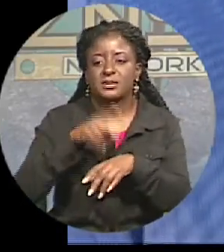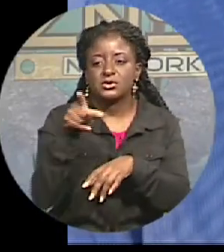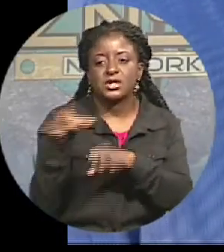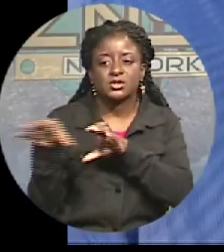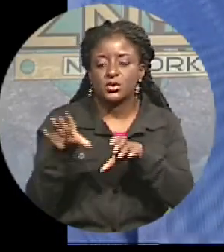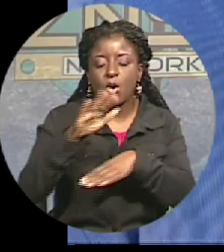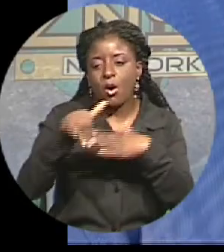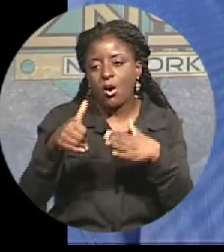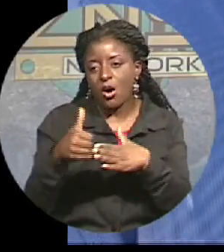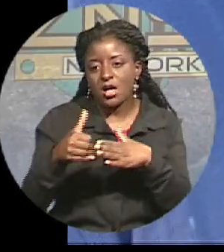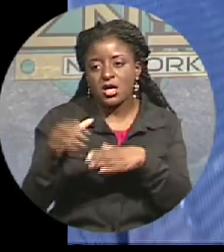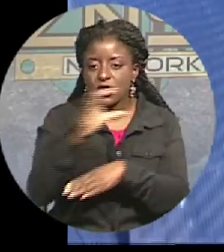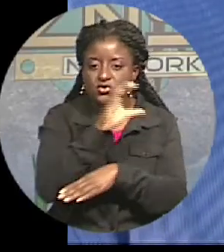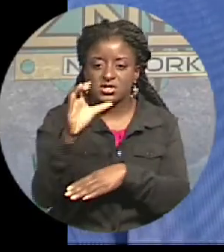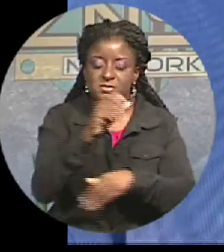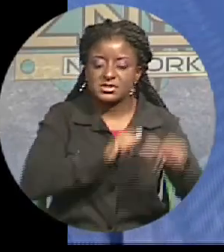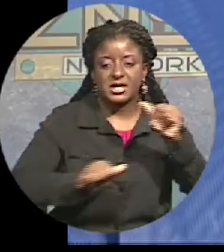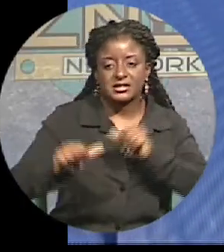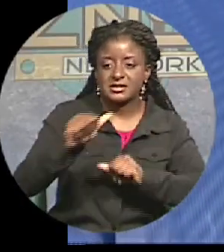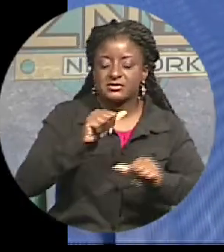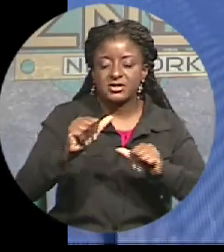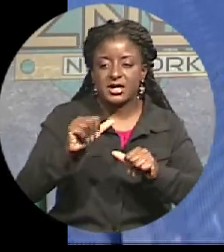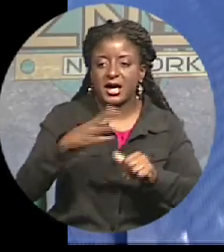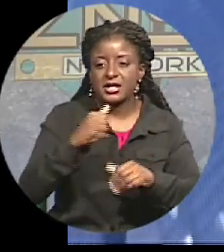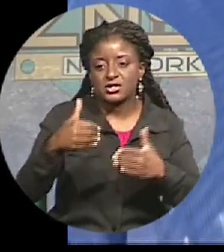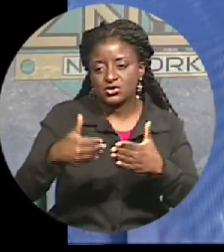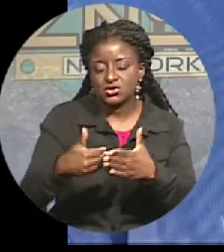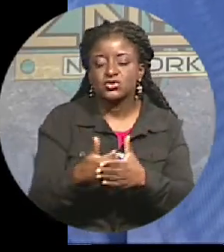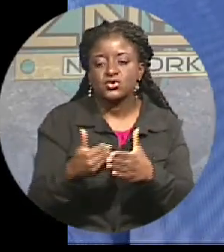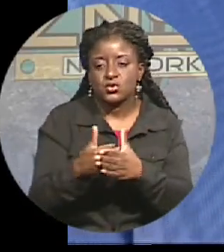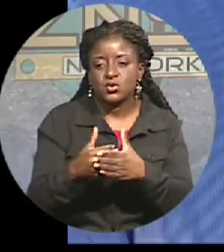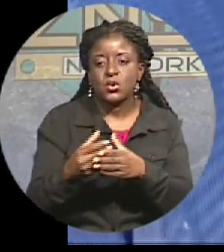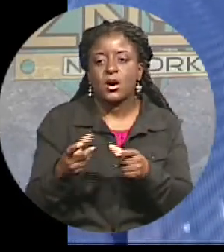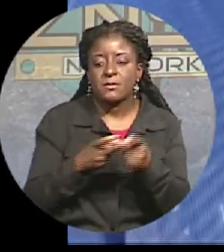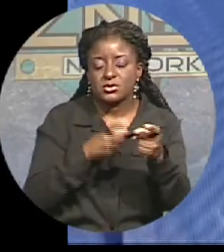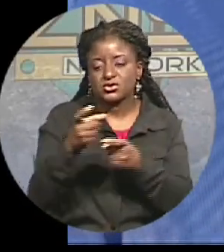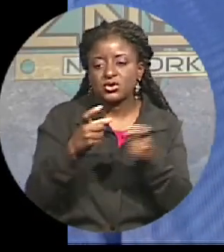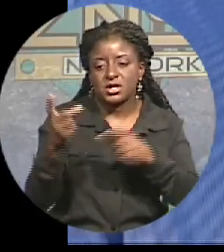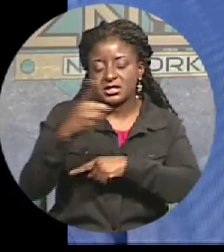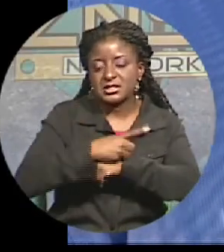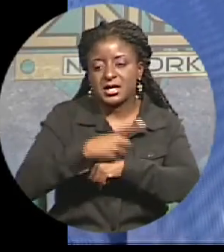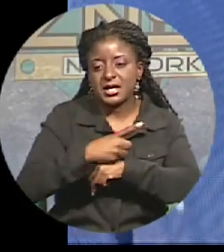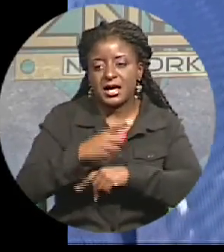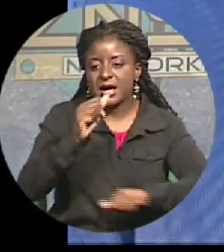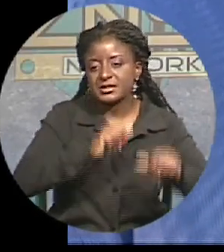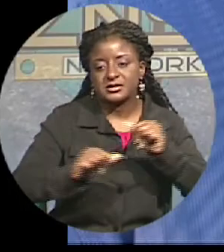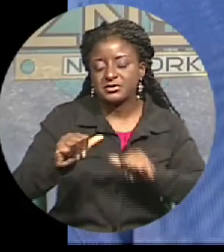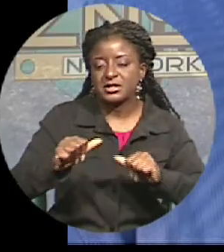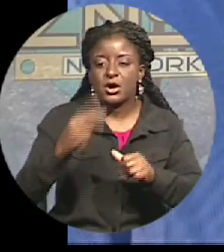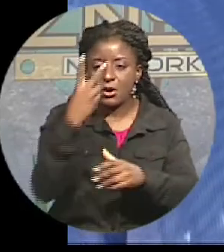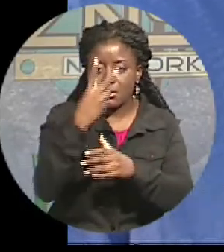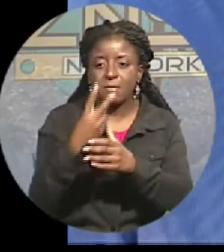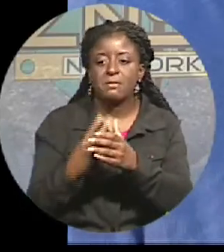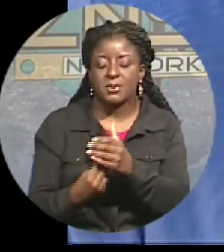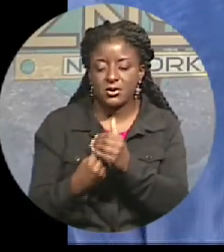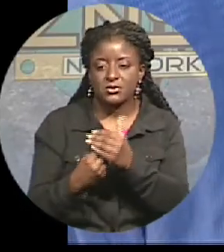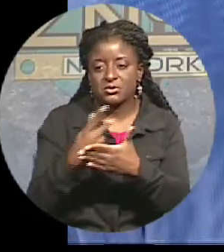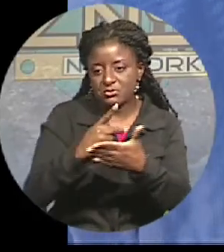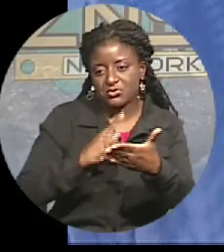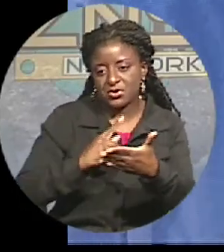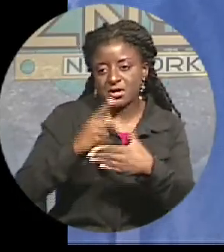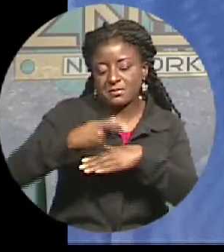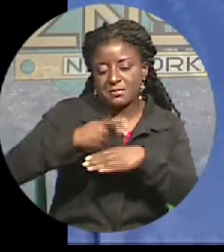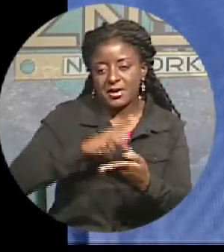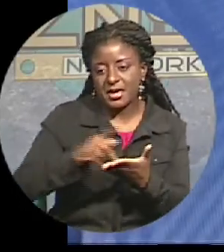activities and New Year's activities, and even the new Majority Day activities on us. So both our prepaid customers and our postpaid customers are being taken care